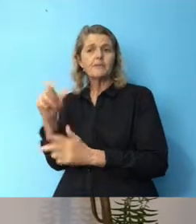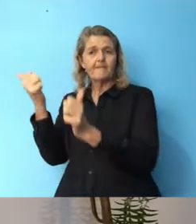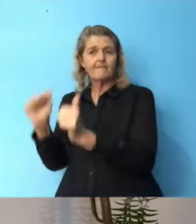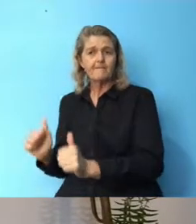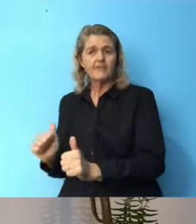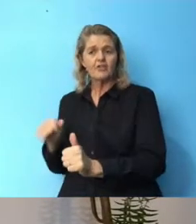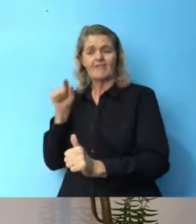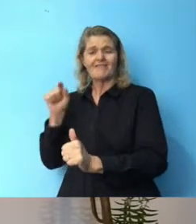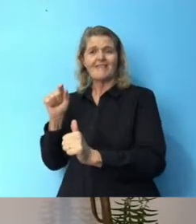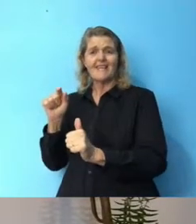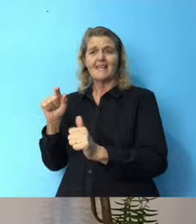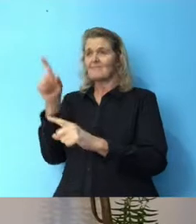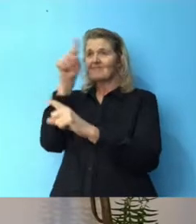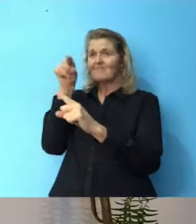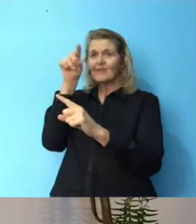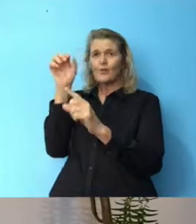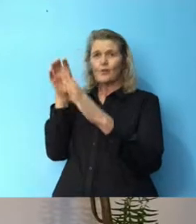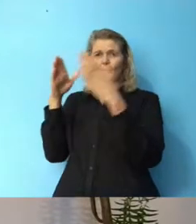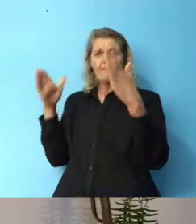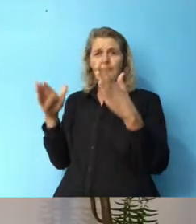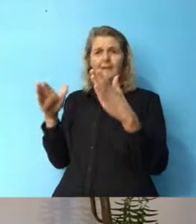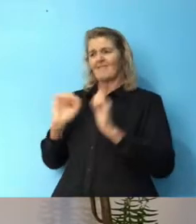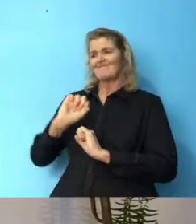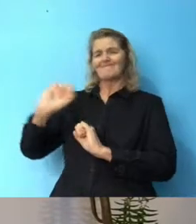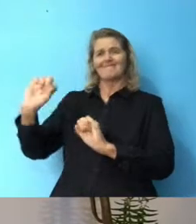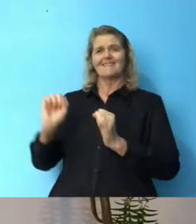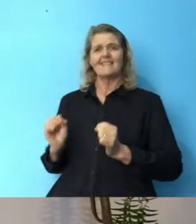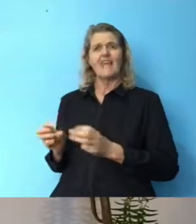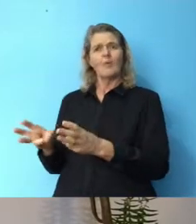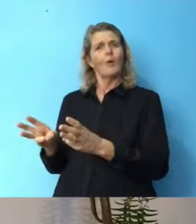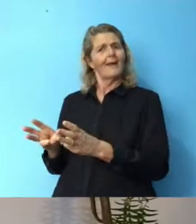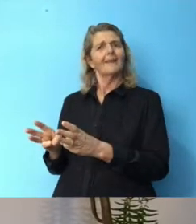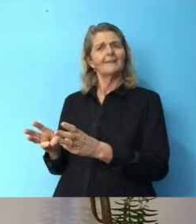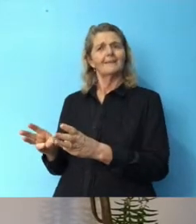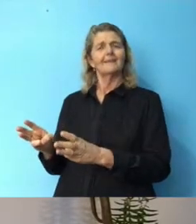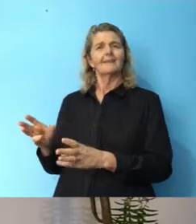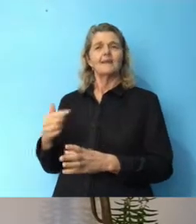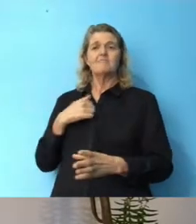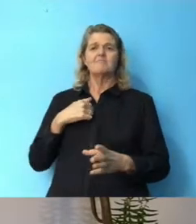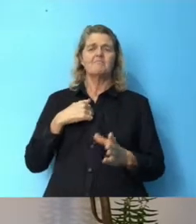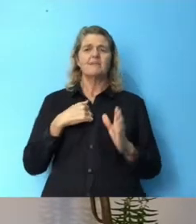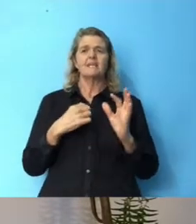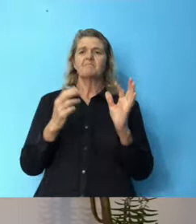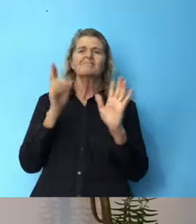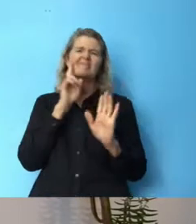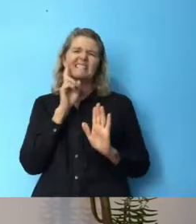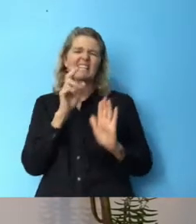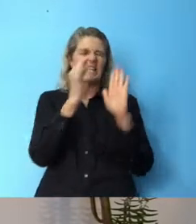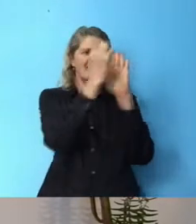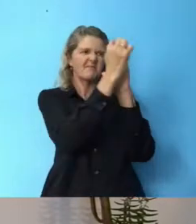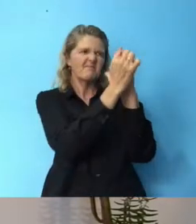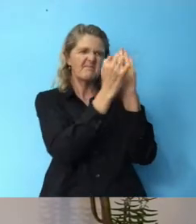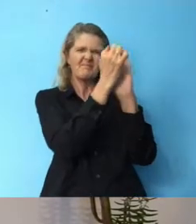and and to hit their own style as well. So mine, I'm really in the lines here, but you don't have to be. You